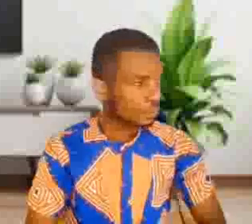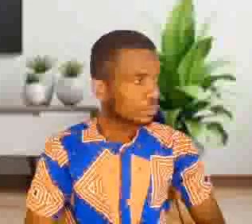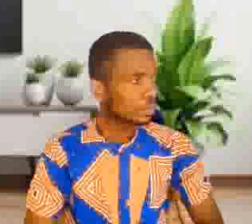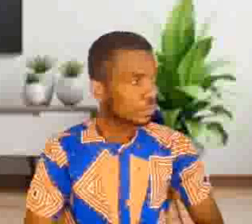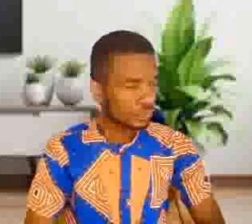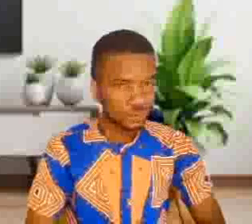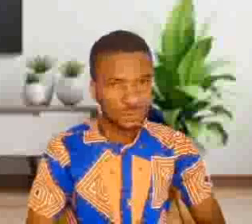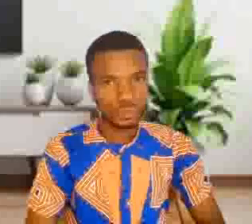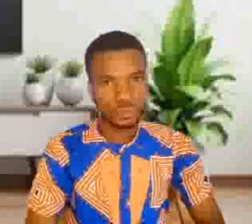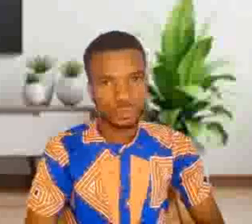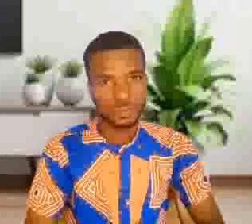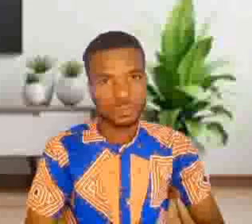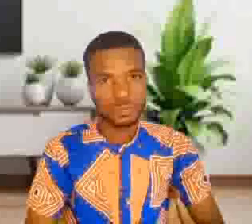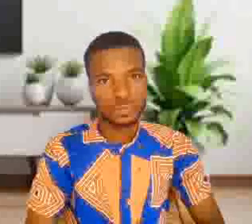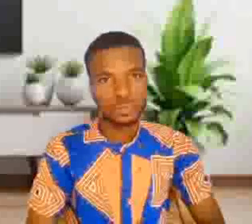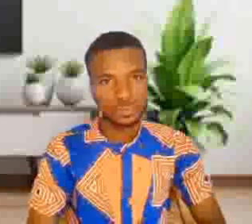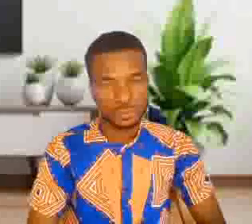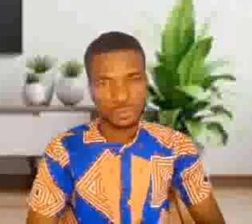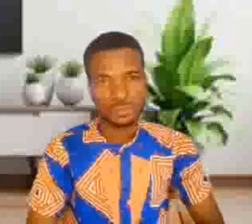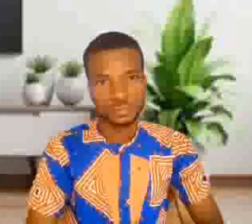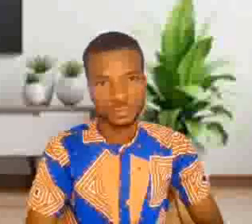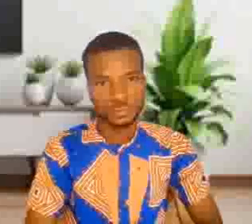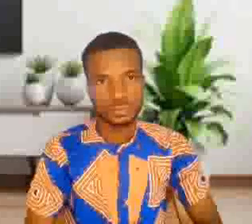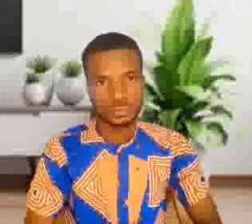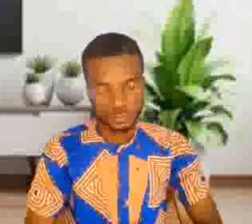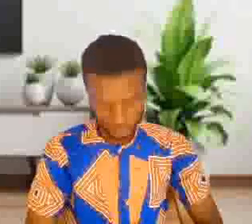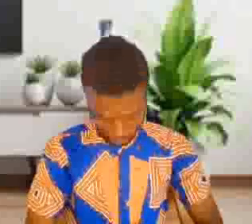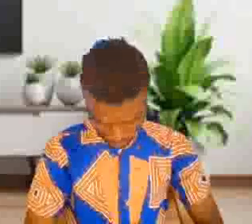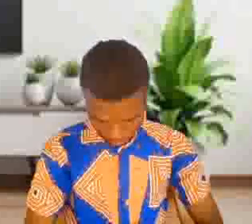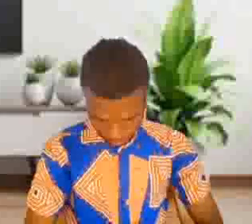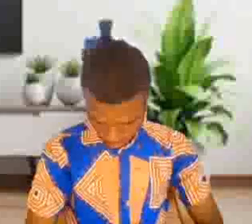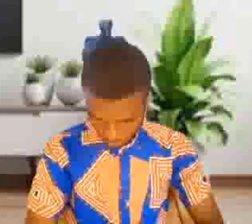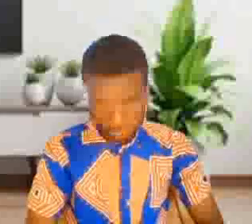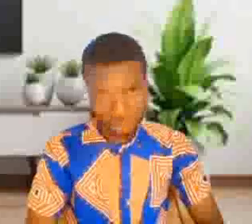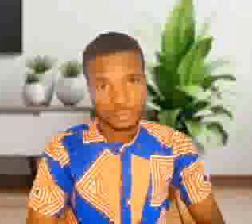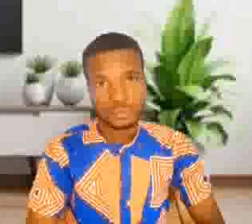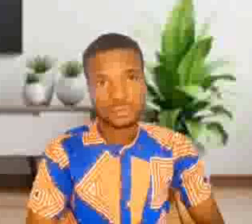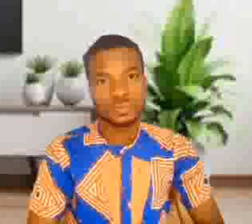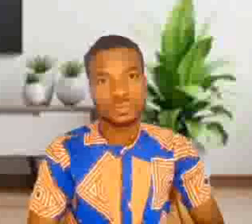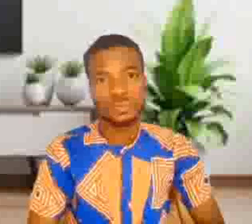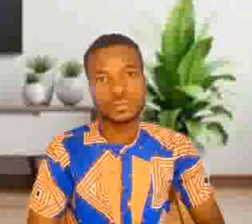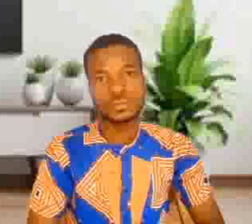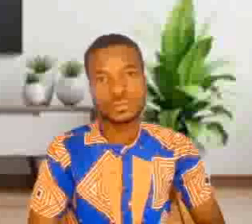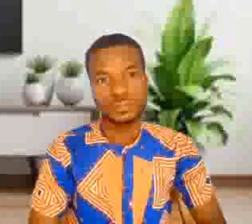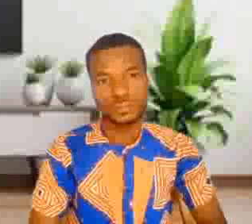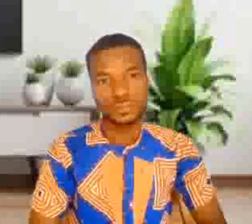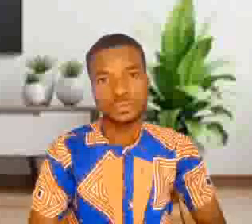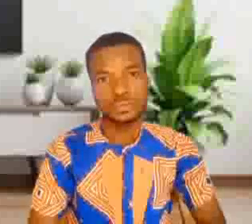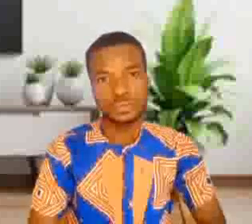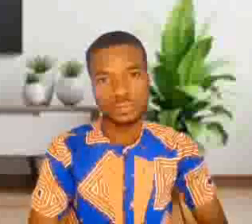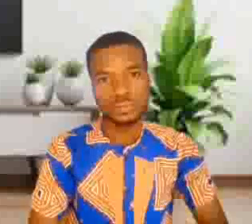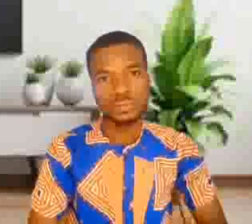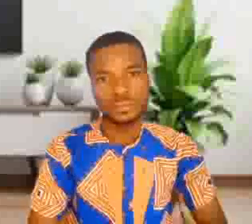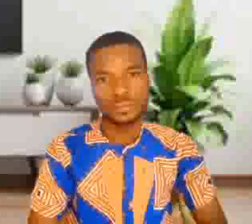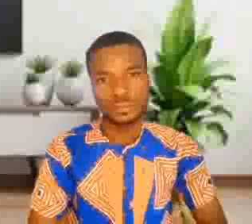God speaking now, let us make man in our own image. And so the